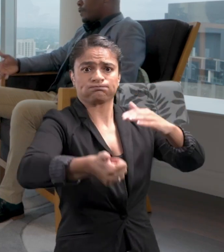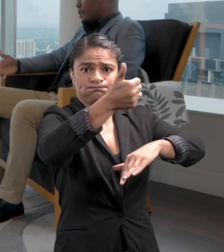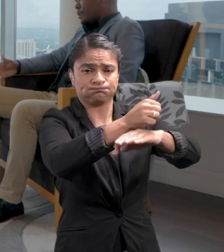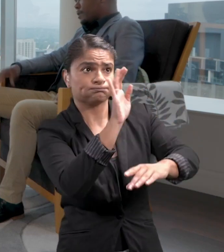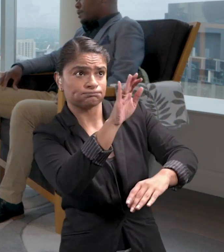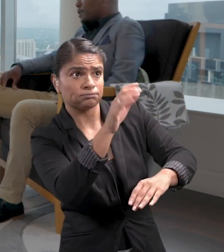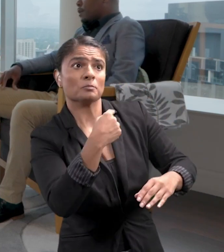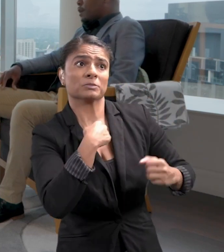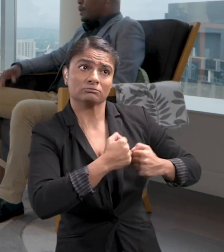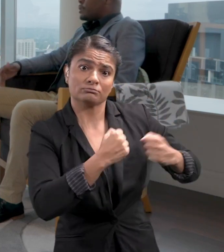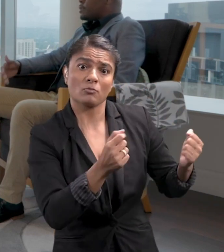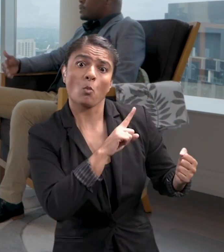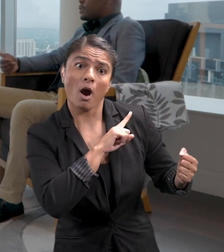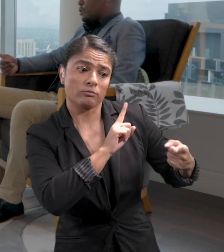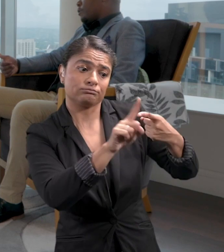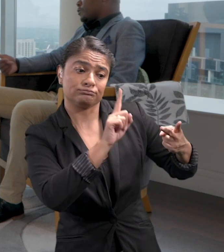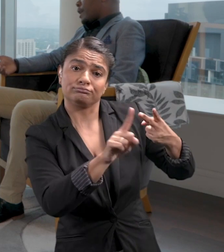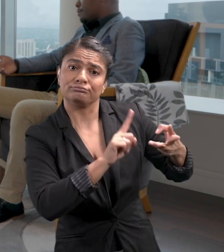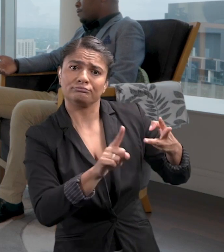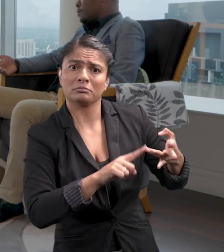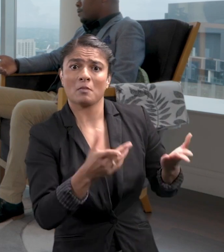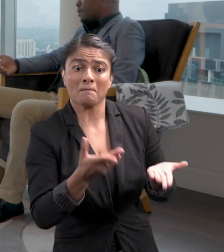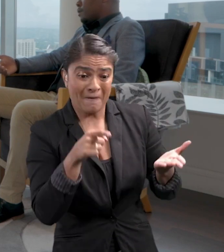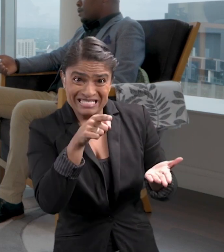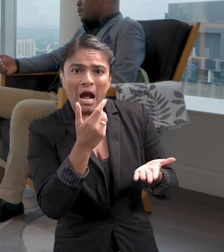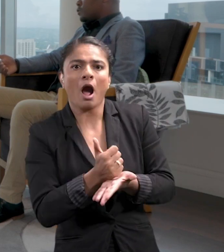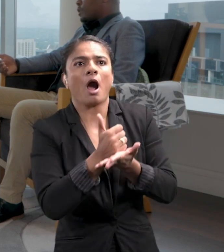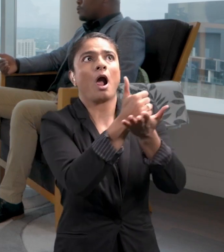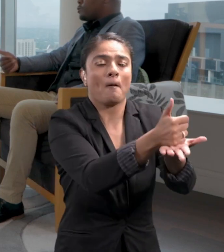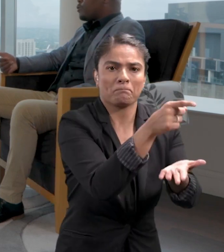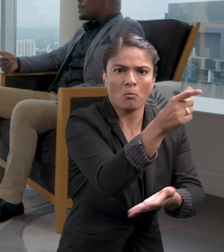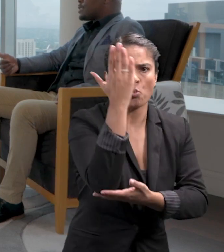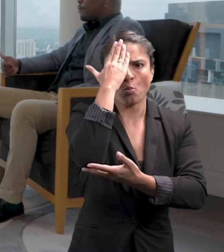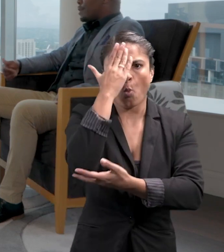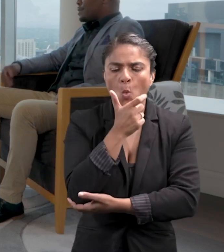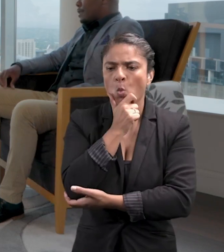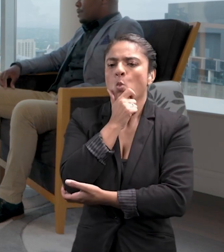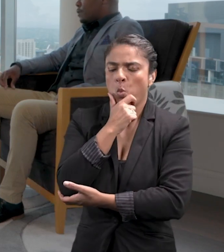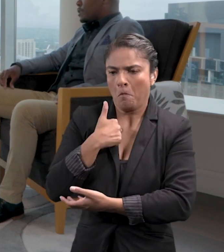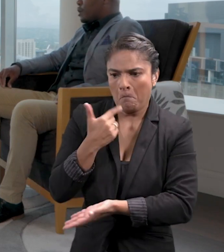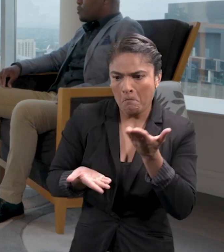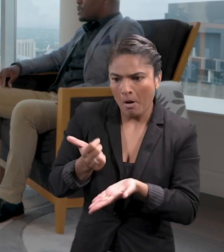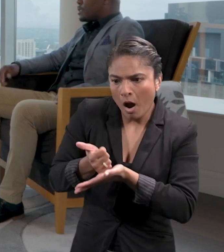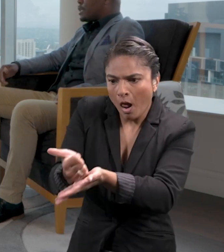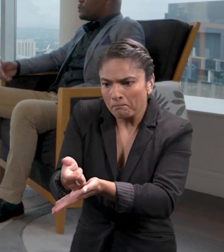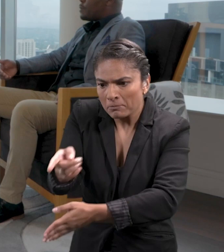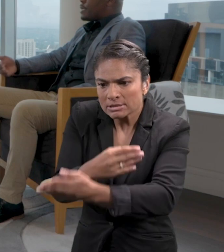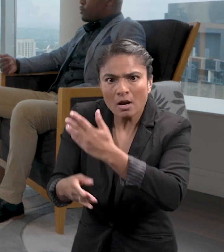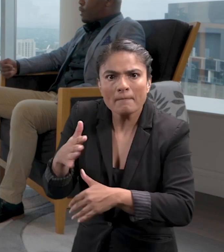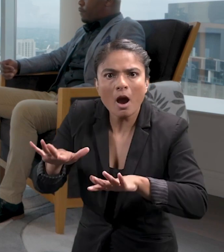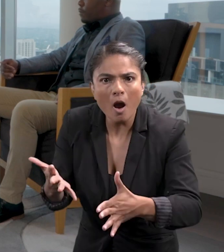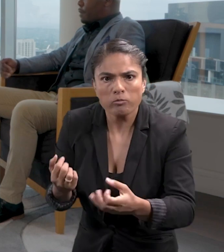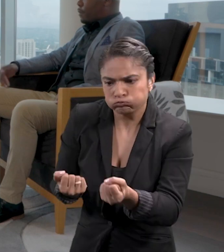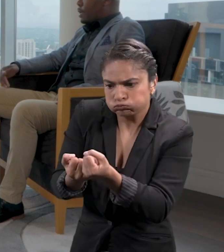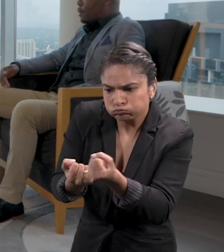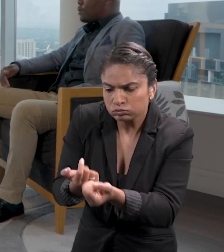for different reasons. And it could also help so that you know what type of assistance or reasonable accommodation that you might